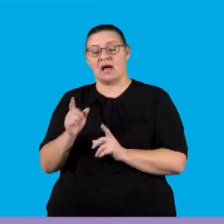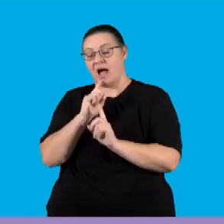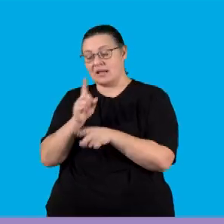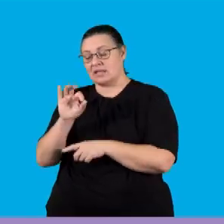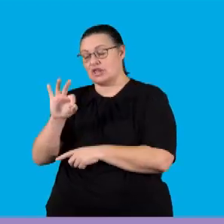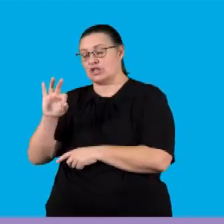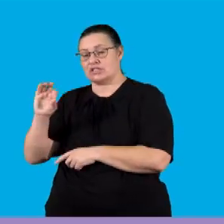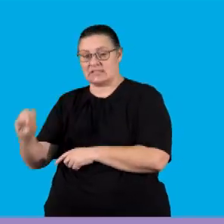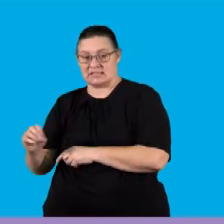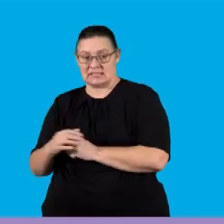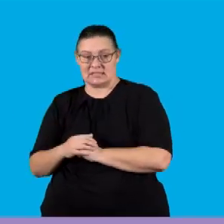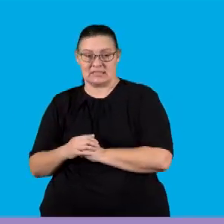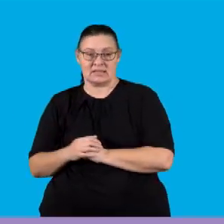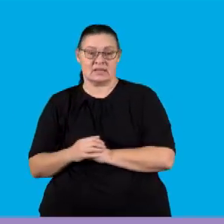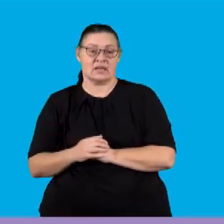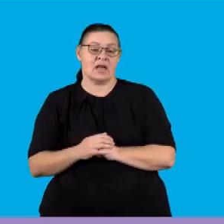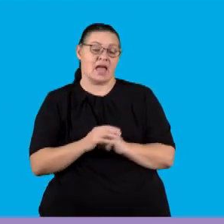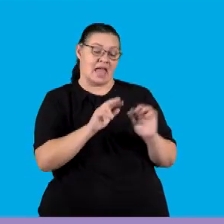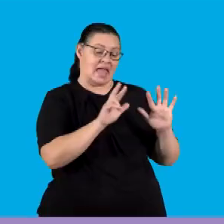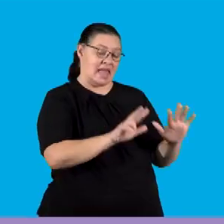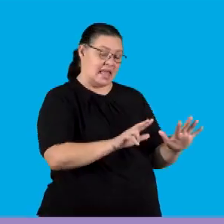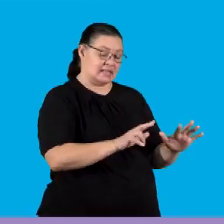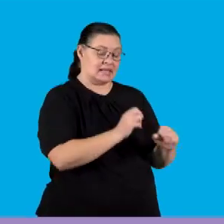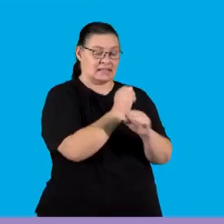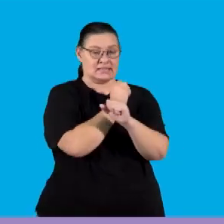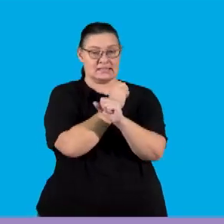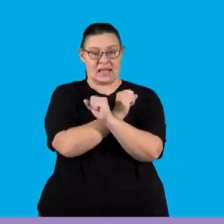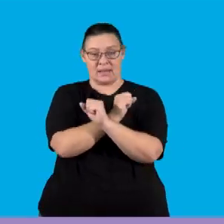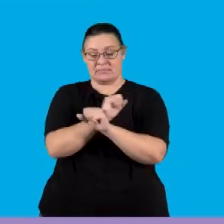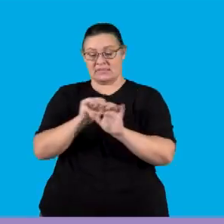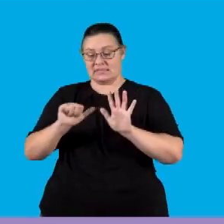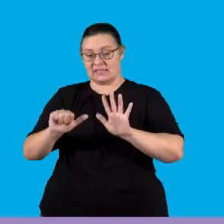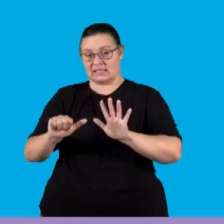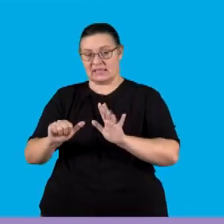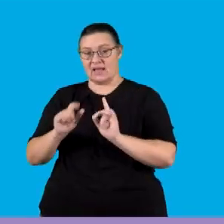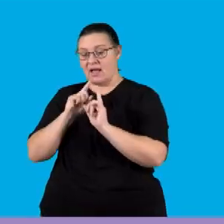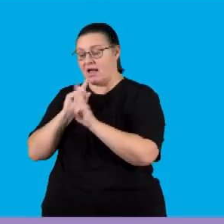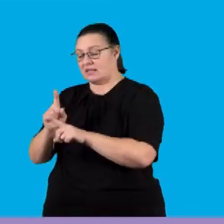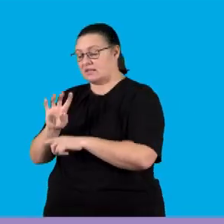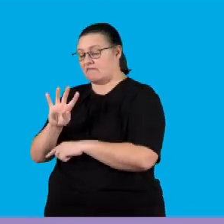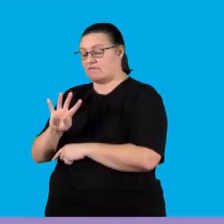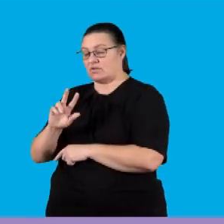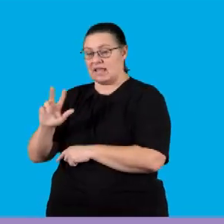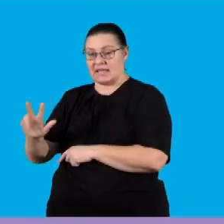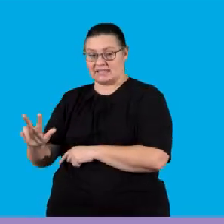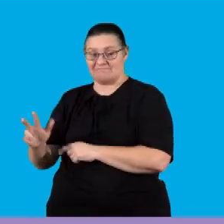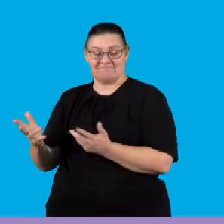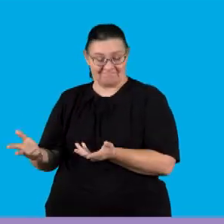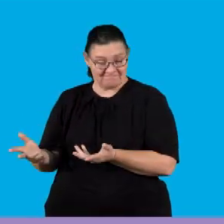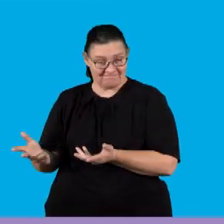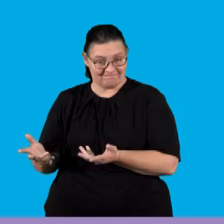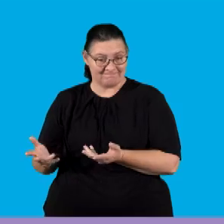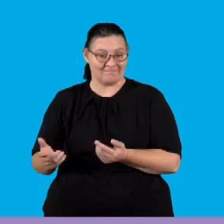the answer is a 30. Now, what about when we take 8 and we multiply by 6? Is the answer